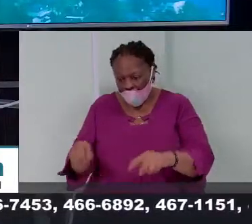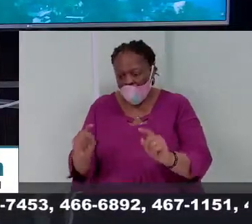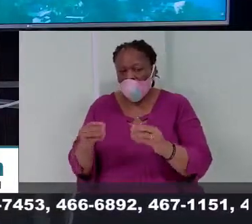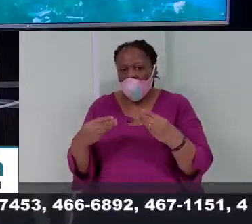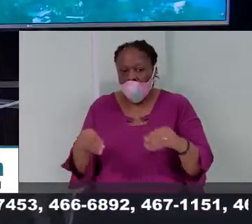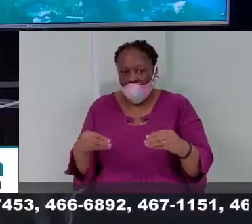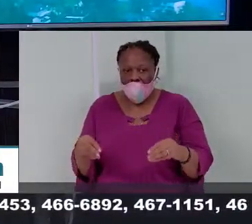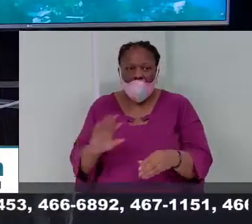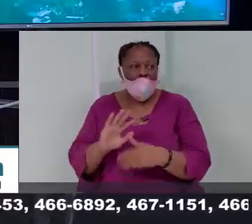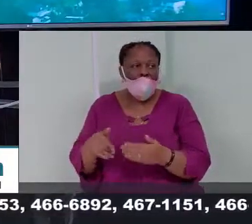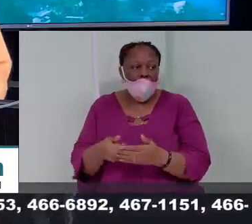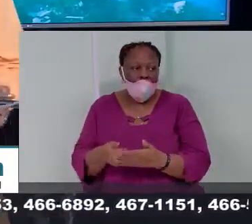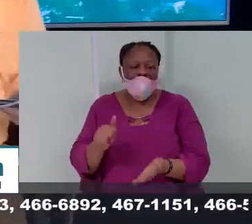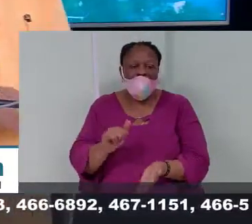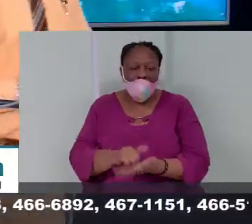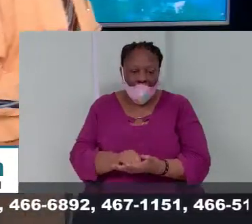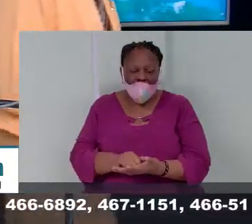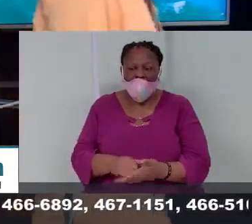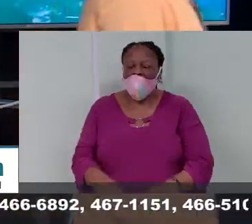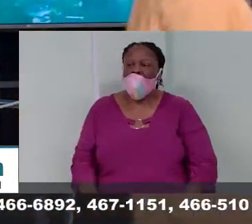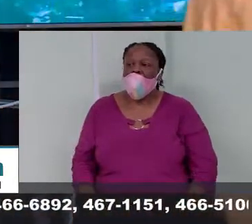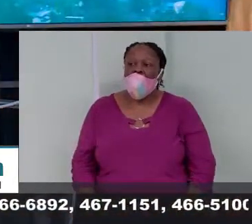Superintendent.